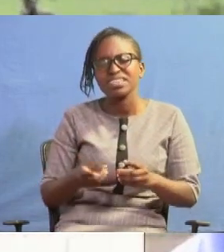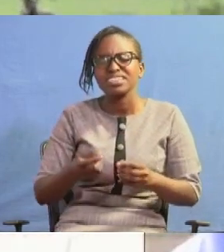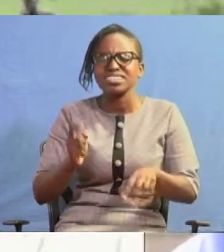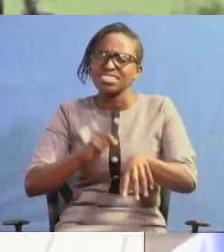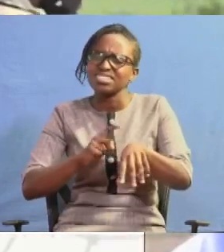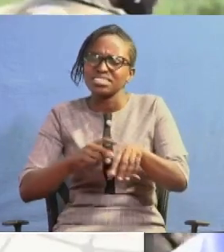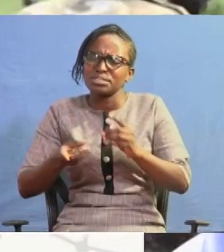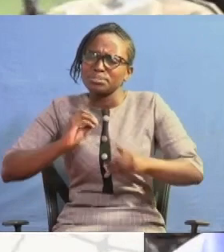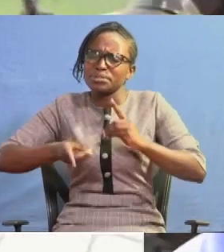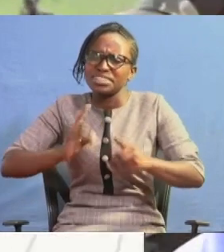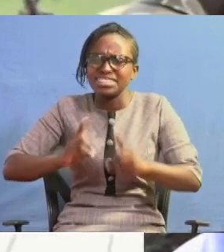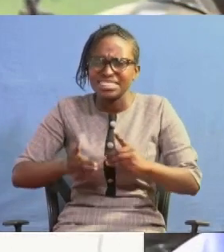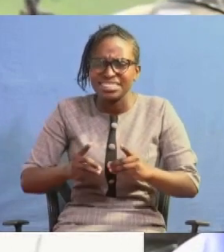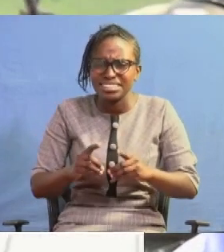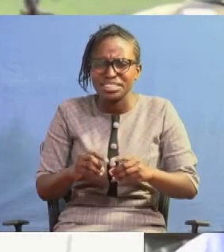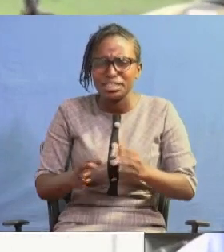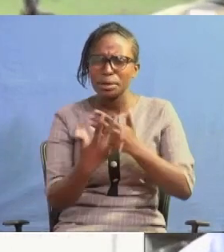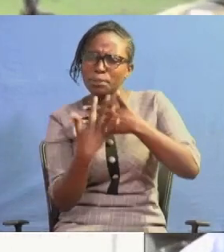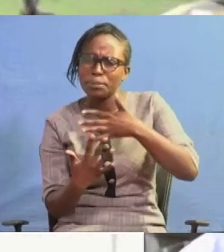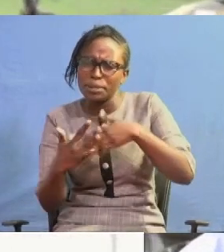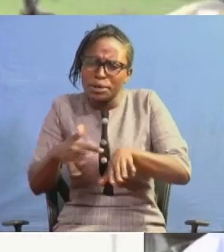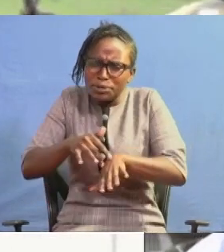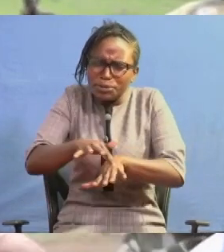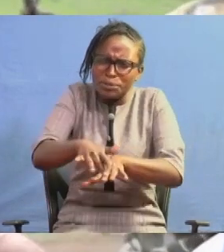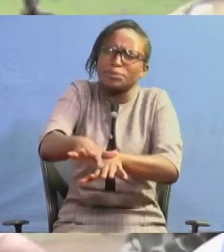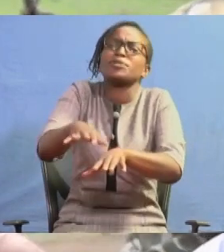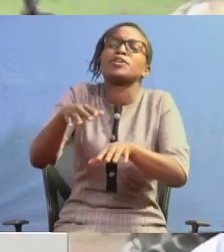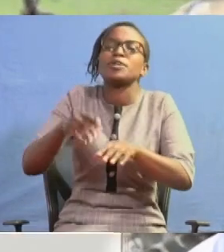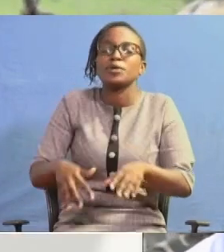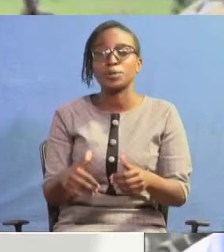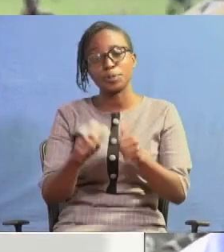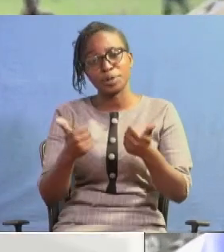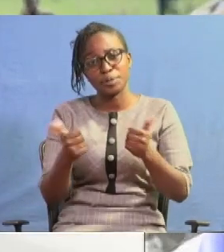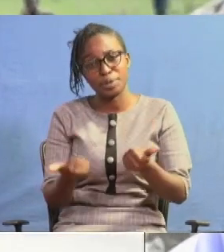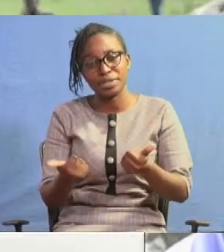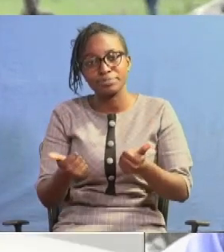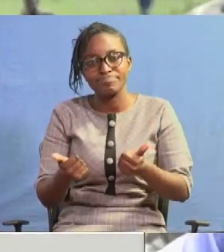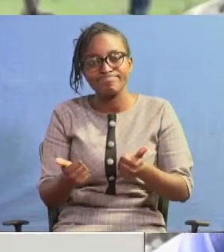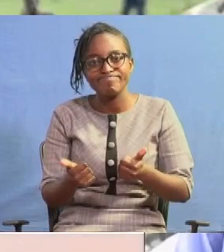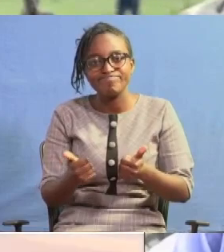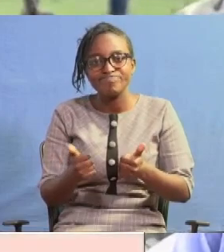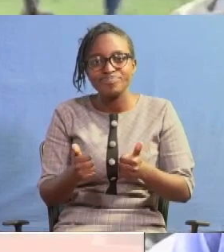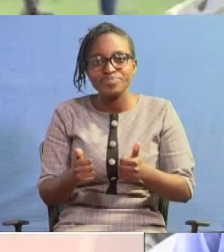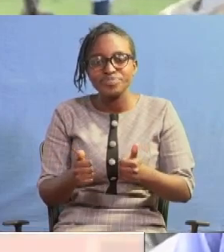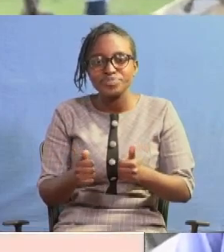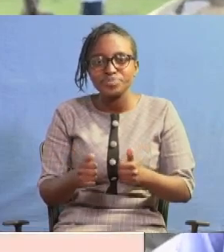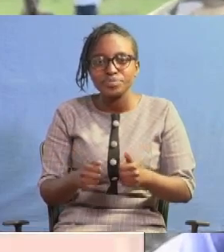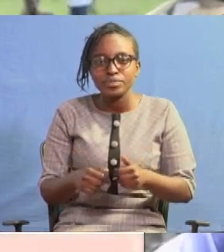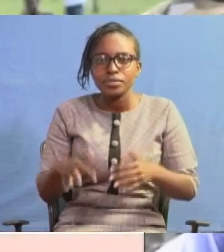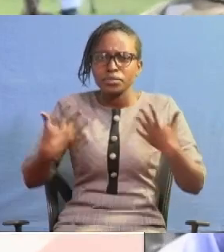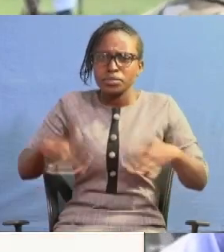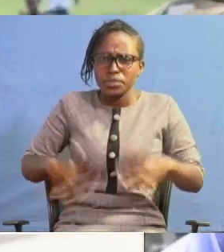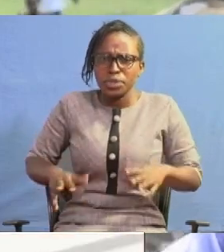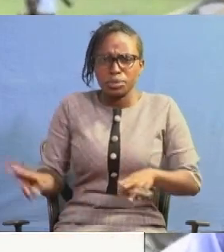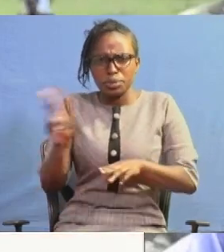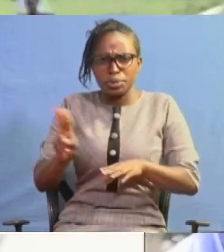ukikimbia unakimbia ukiwa damu inatembea vizuri. So ningeomba sana watu wasitumie vitu